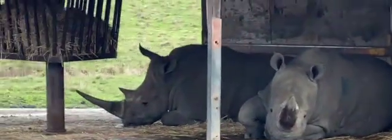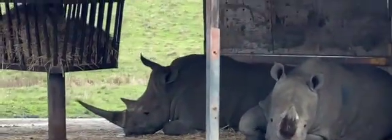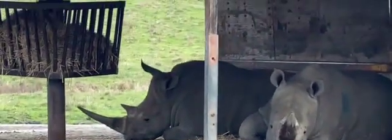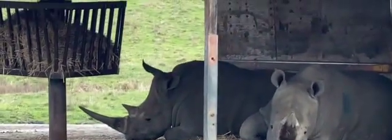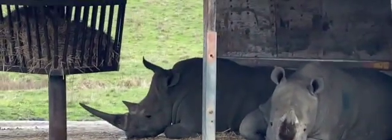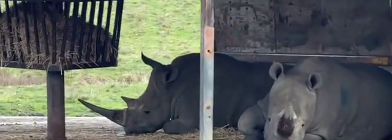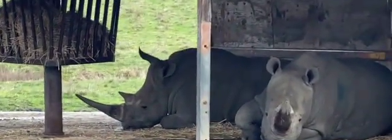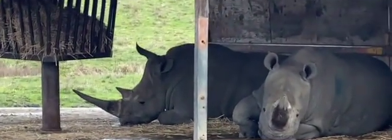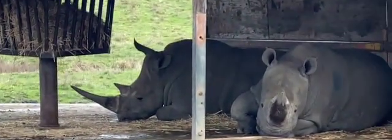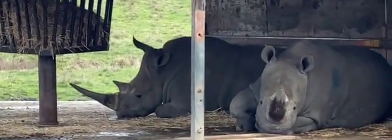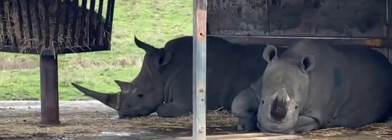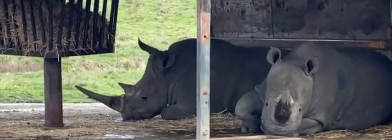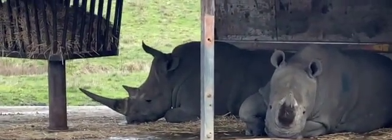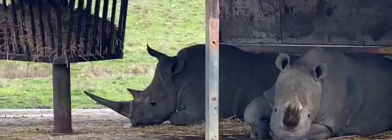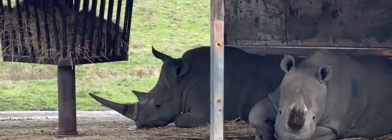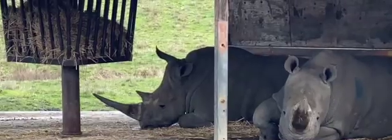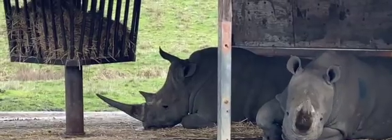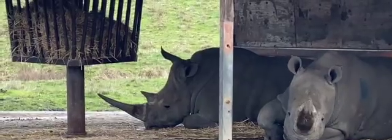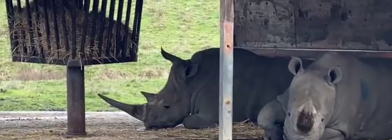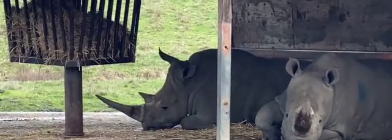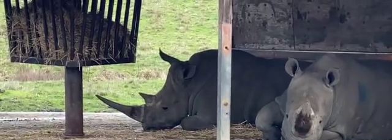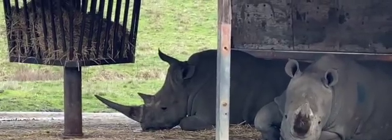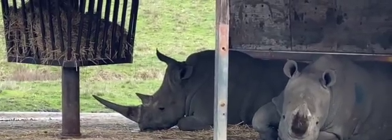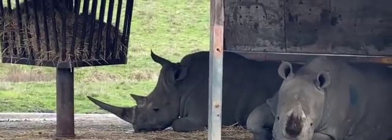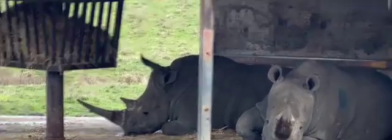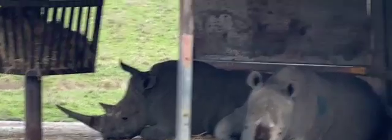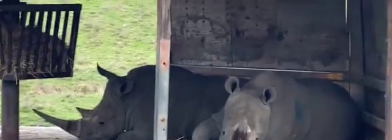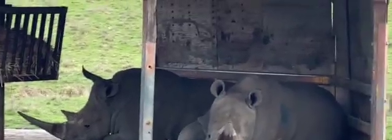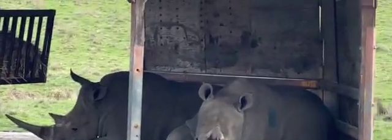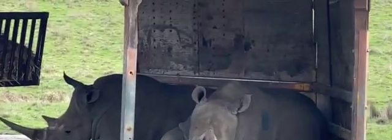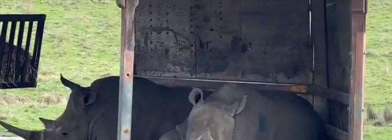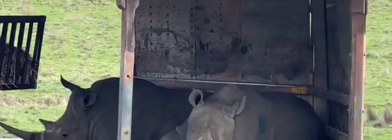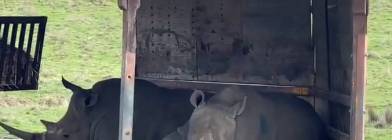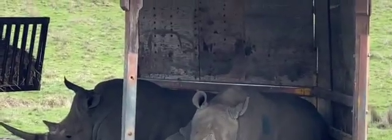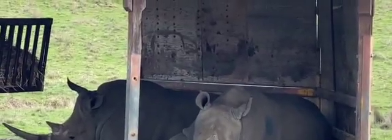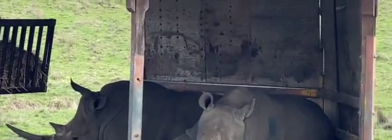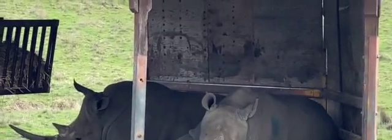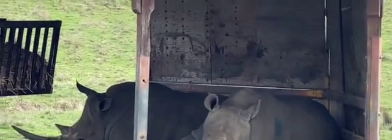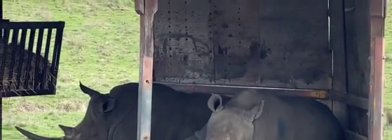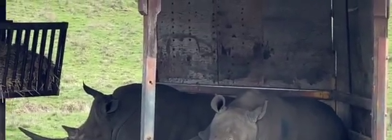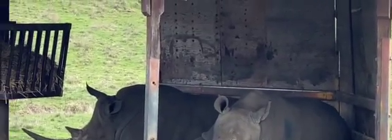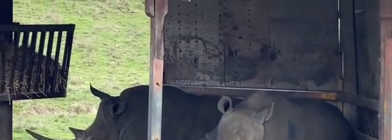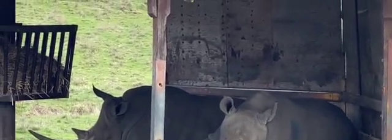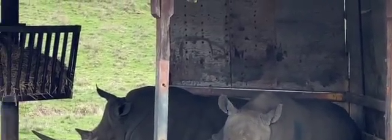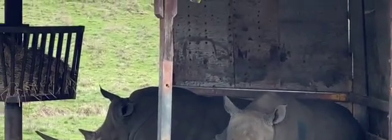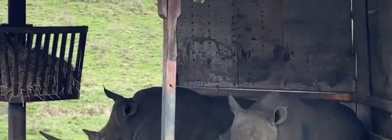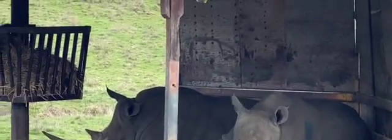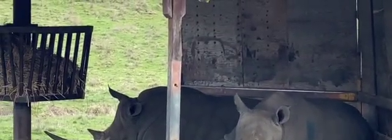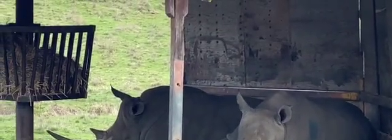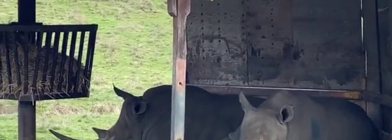Oh my gosh, there's 2. I didn't even notice that. I thought that was a wall. Look at how big they are.